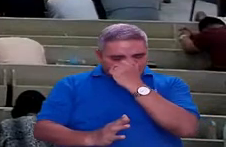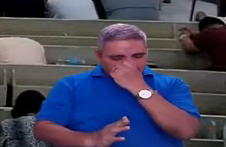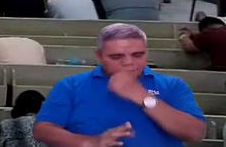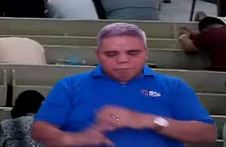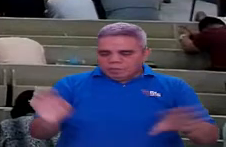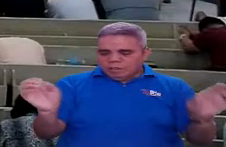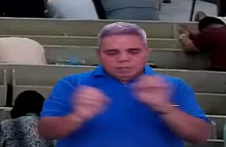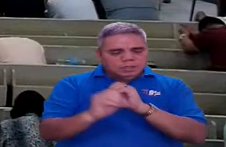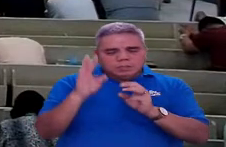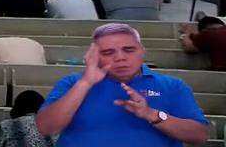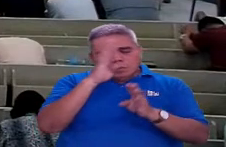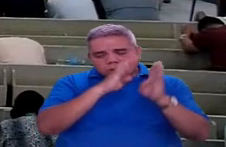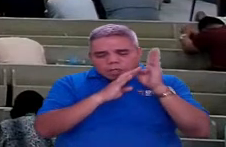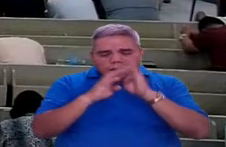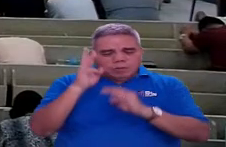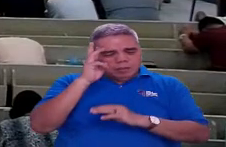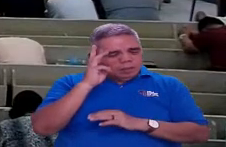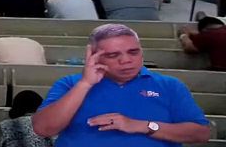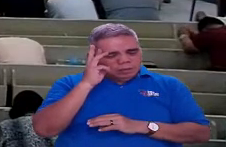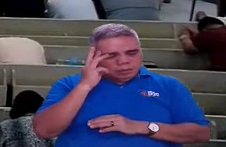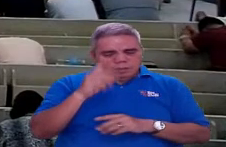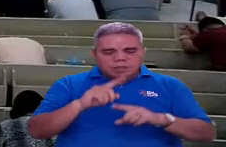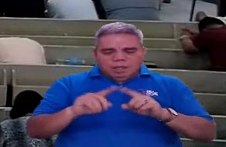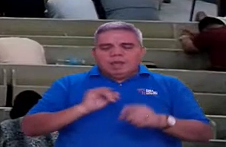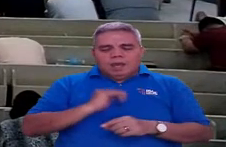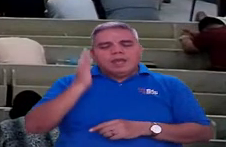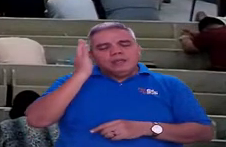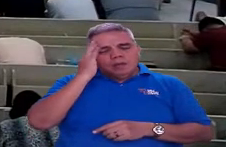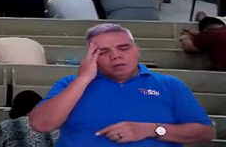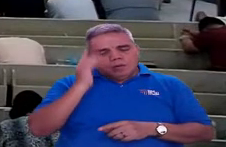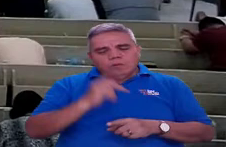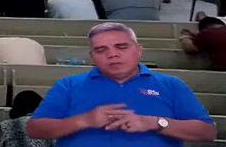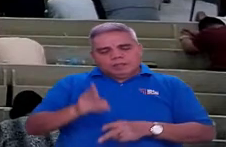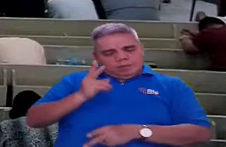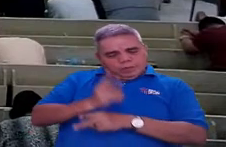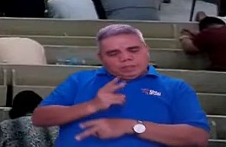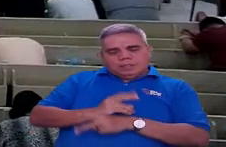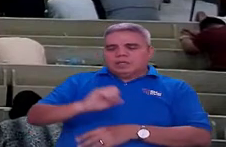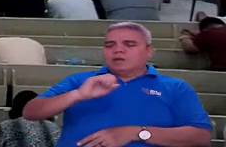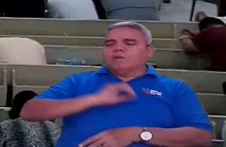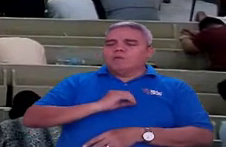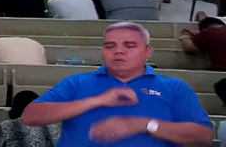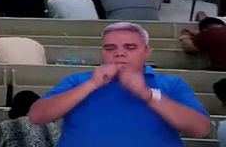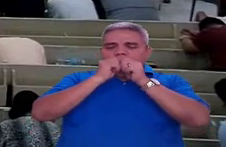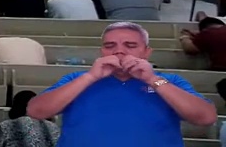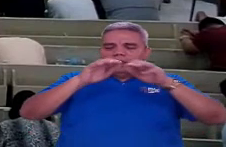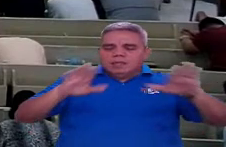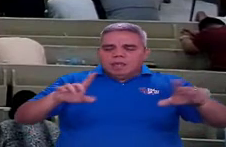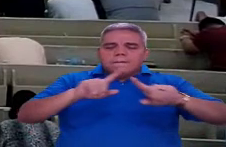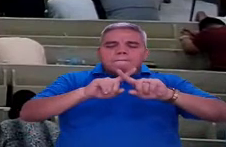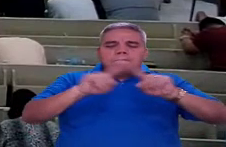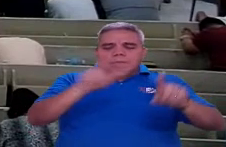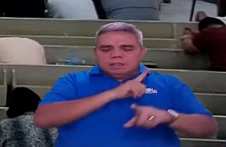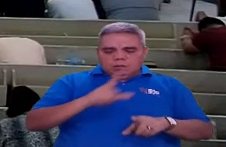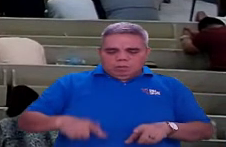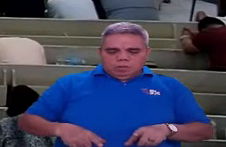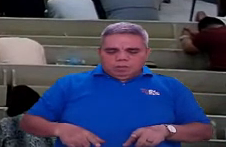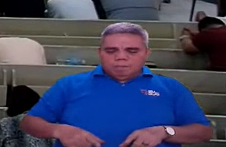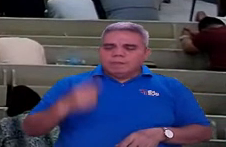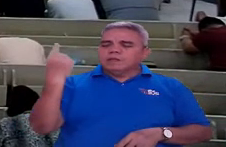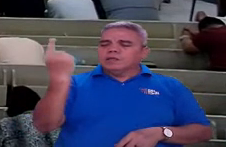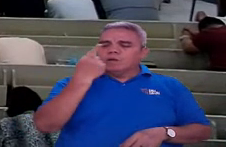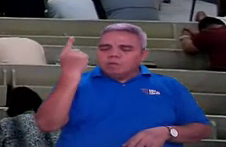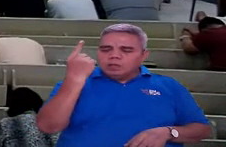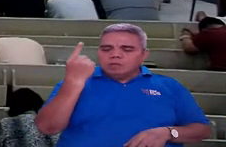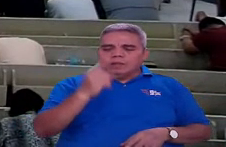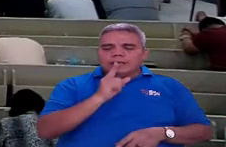that there is no sorrow added to it. I know we can manufacture our own blessing, but Lord, you are the